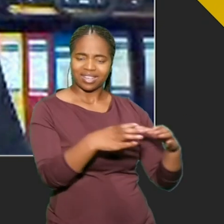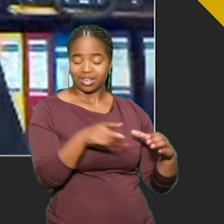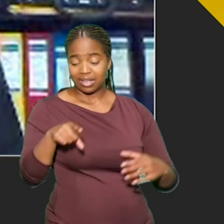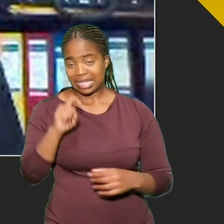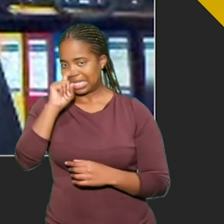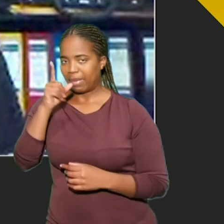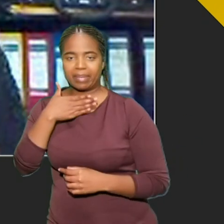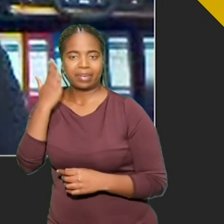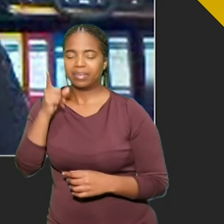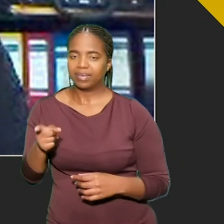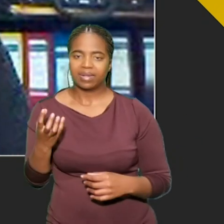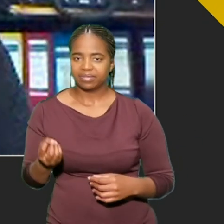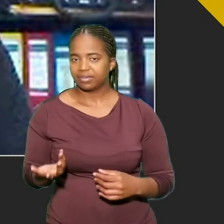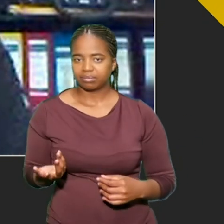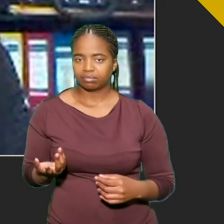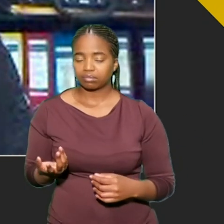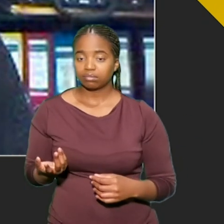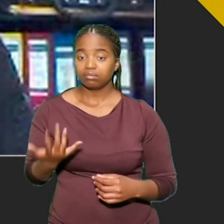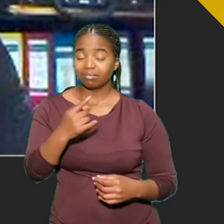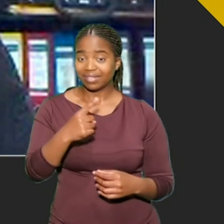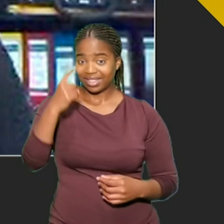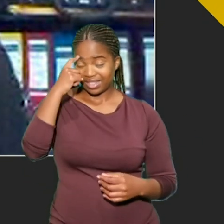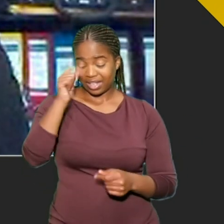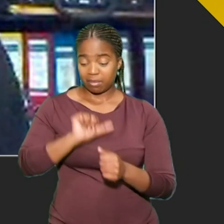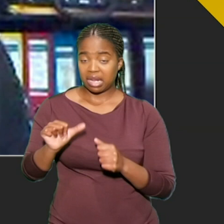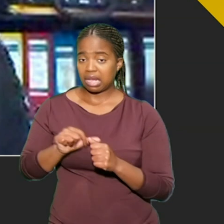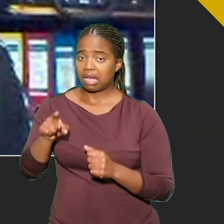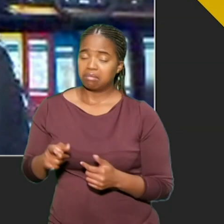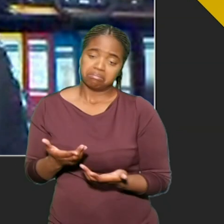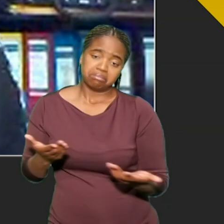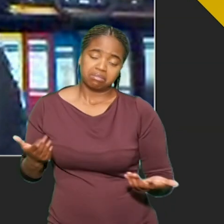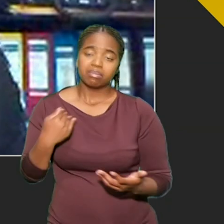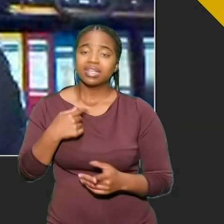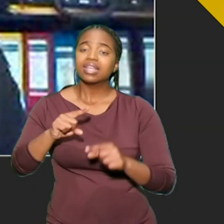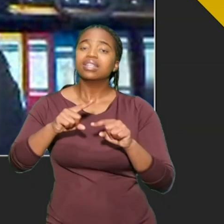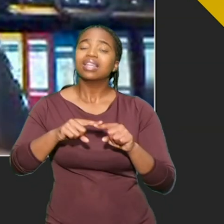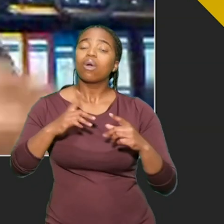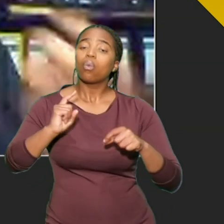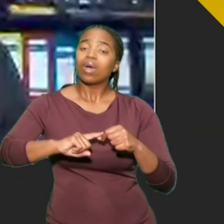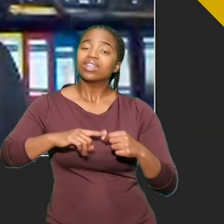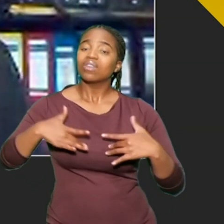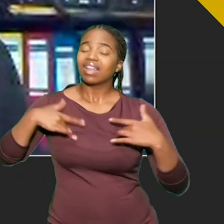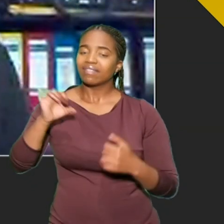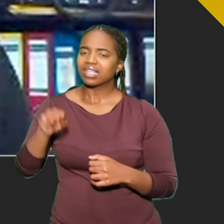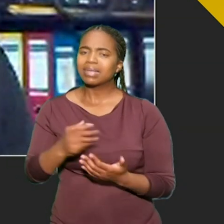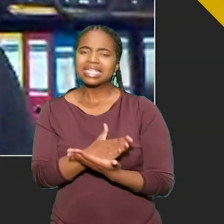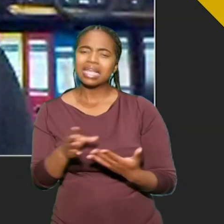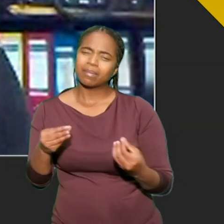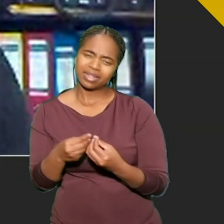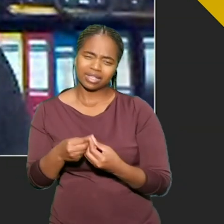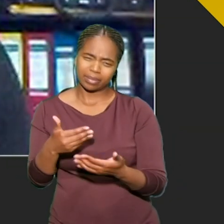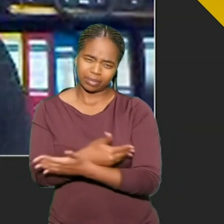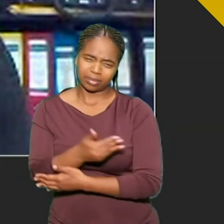in the suburbs. So if you think it's better in the suburbs, it is in terms of quality of life, but there are other things which are missing as